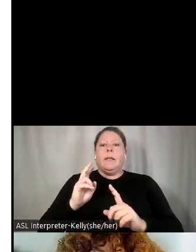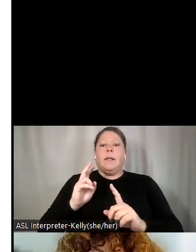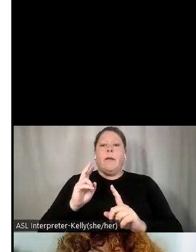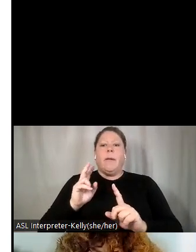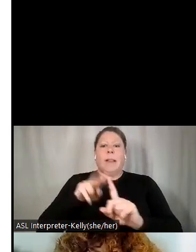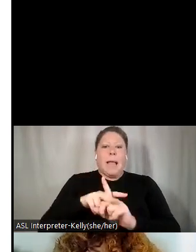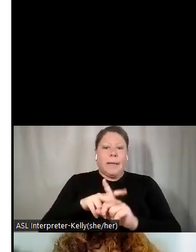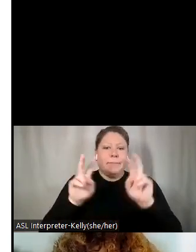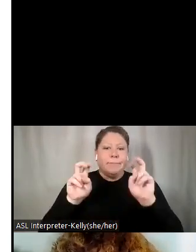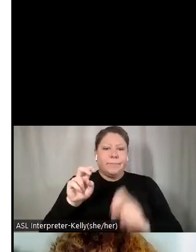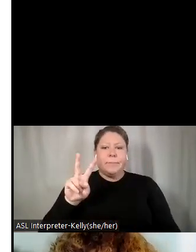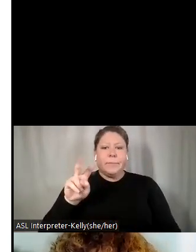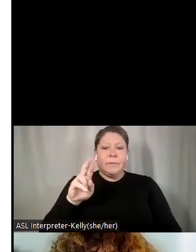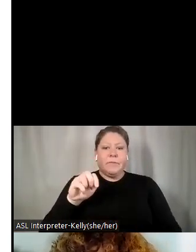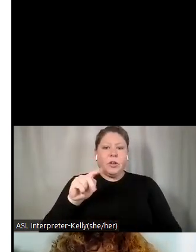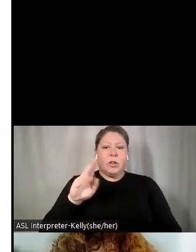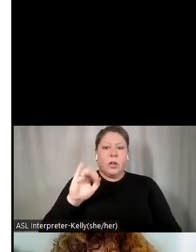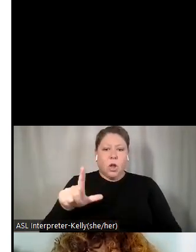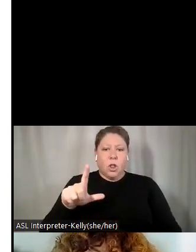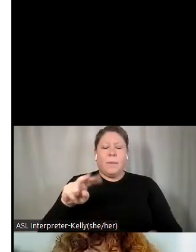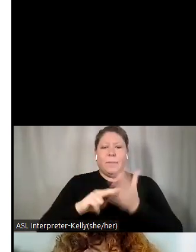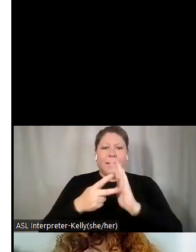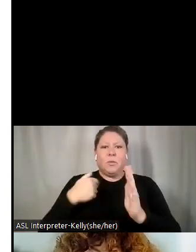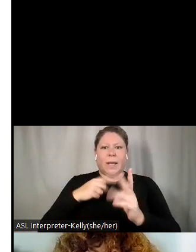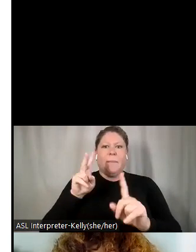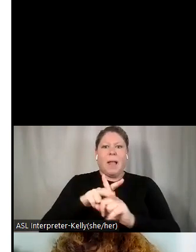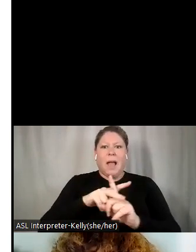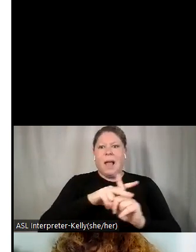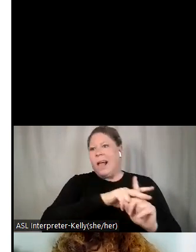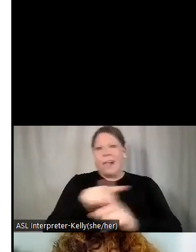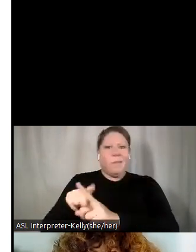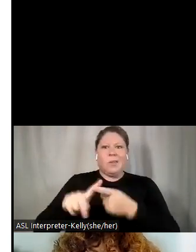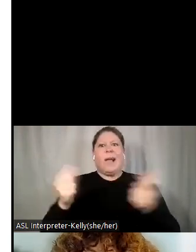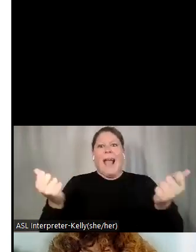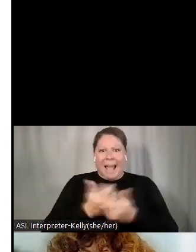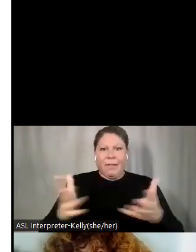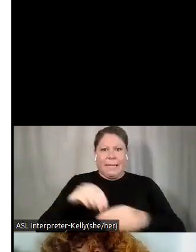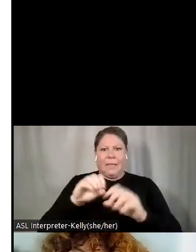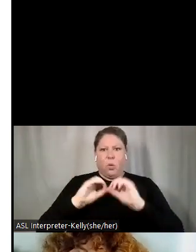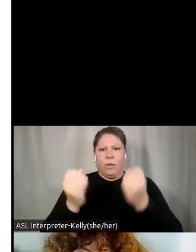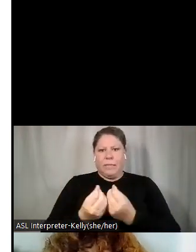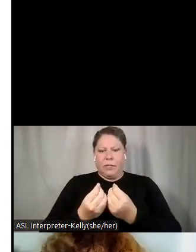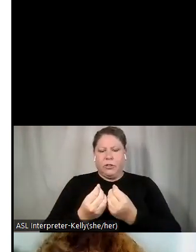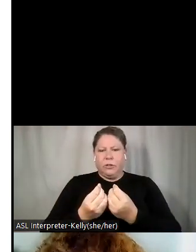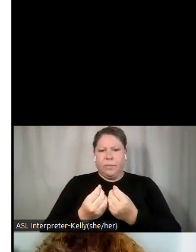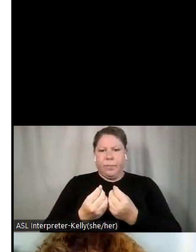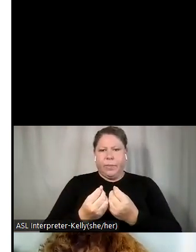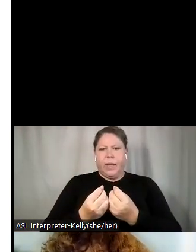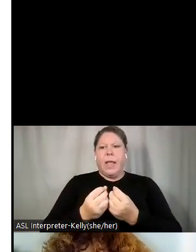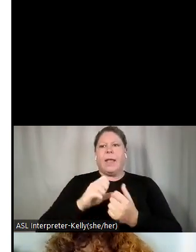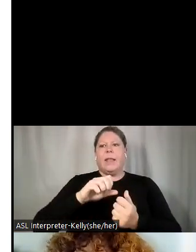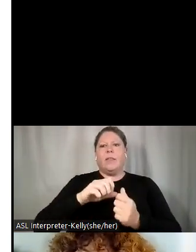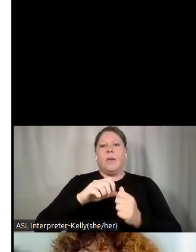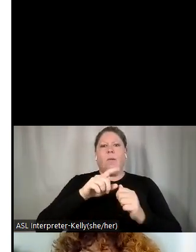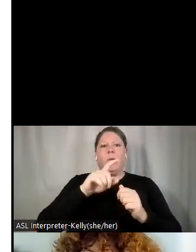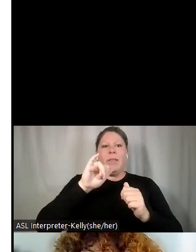ways that affect all areas of the organization, something that touches everyone. And then there are also horizontal value streams.